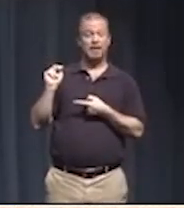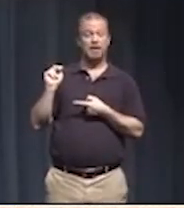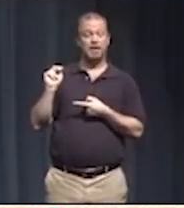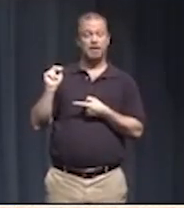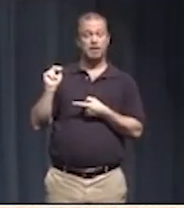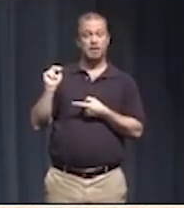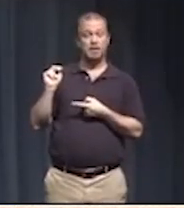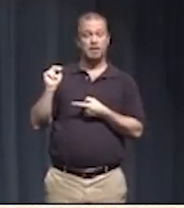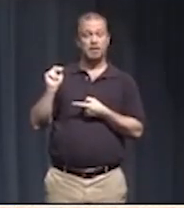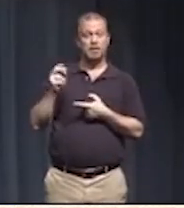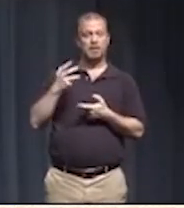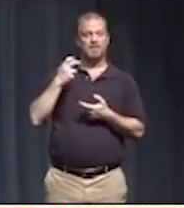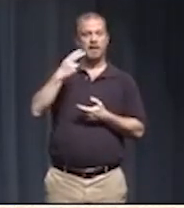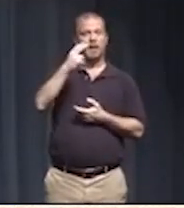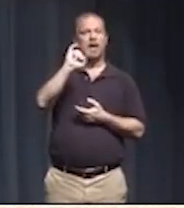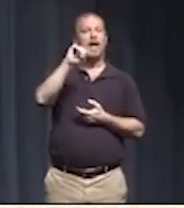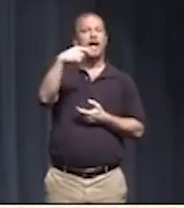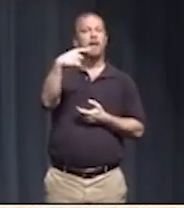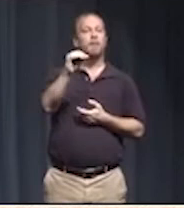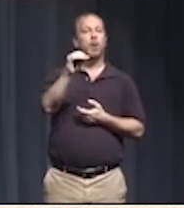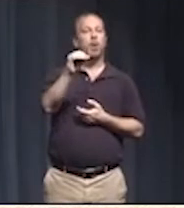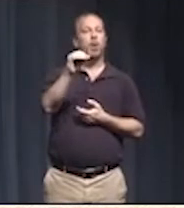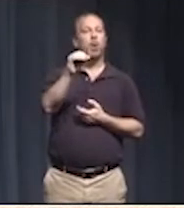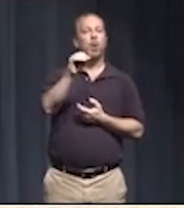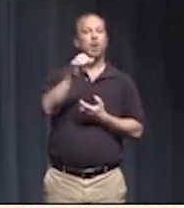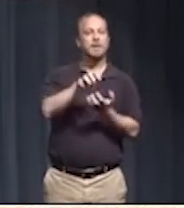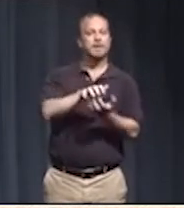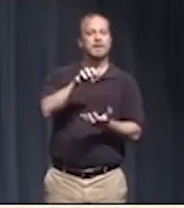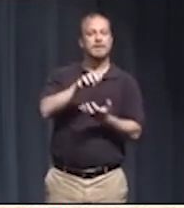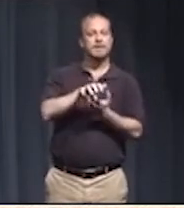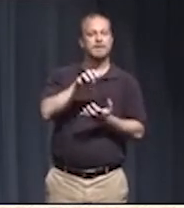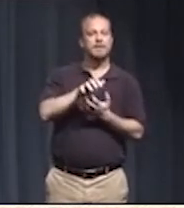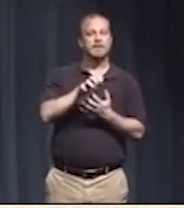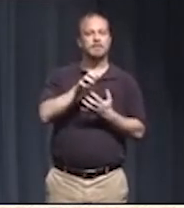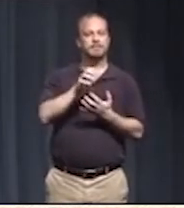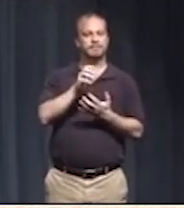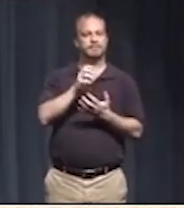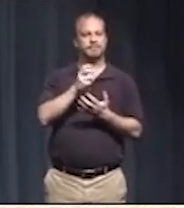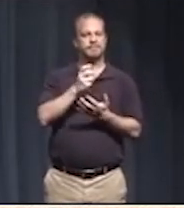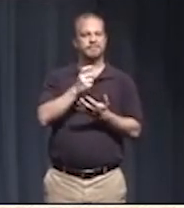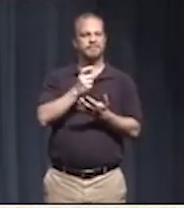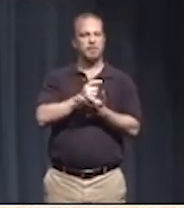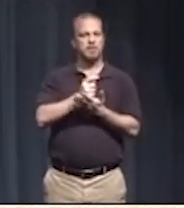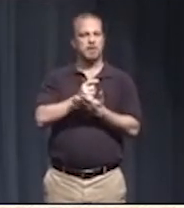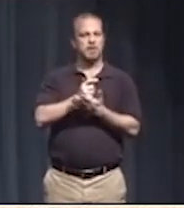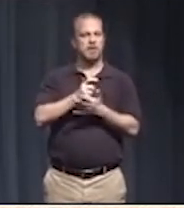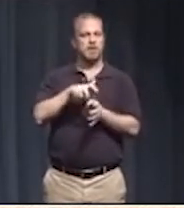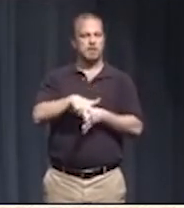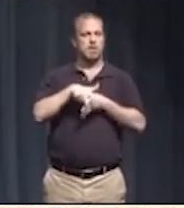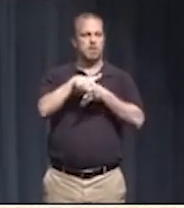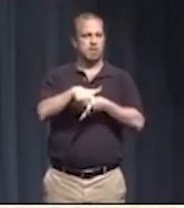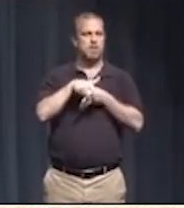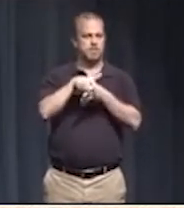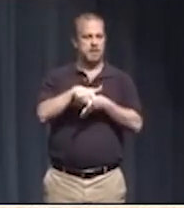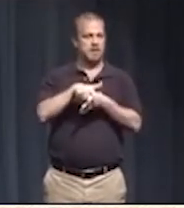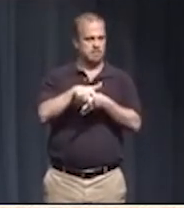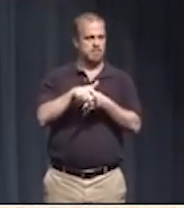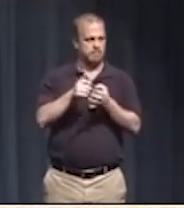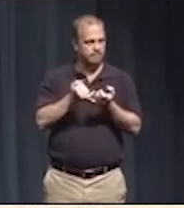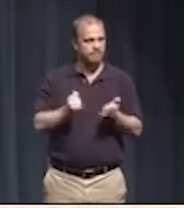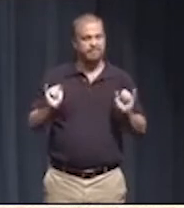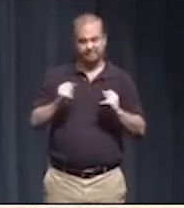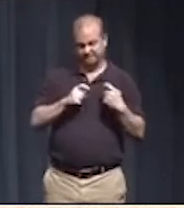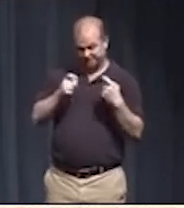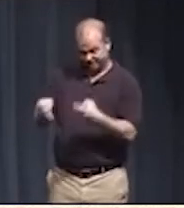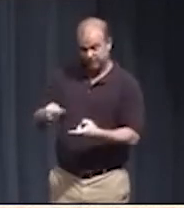we found a hippotherapy program, which was therapeutic horseback riding, which was great. Gave him independence. He and I